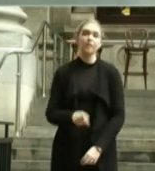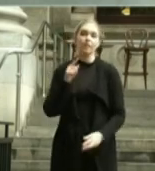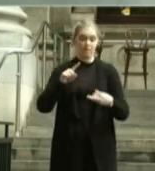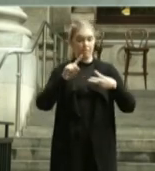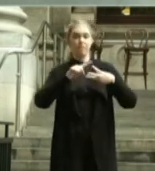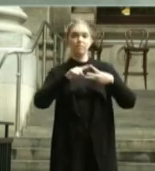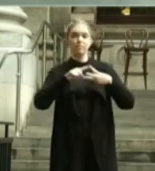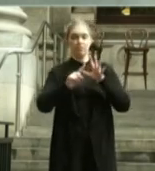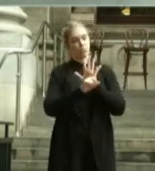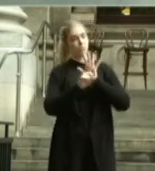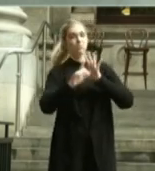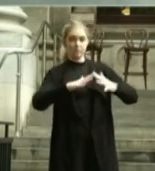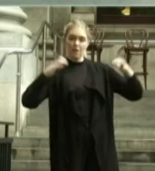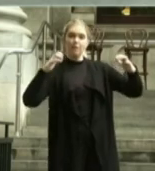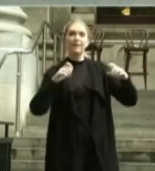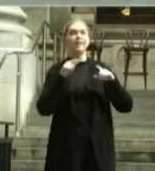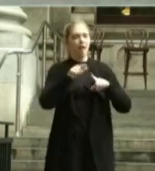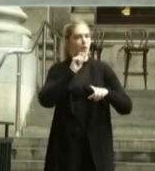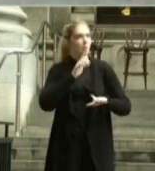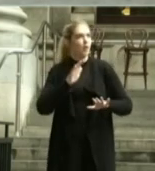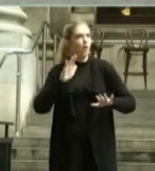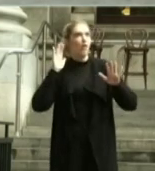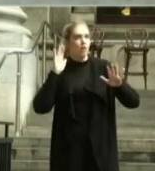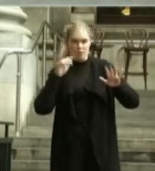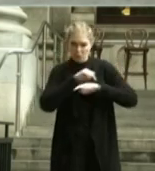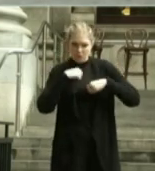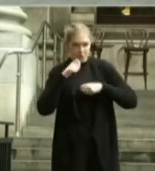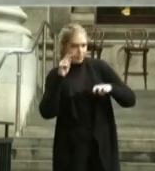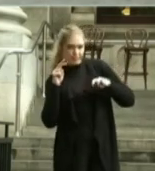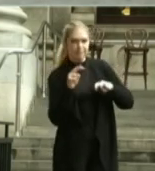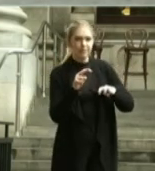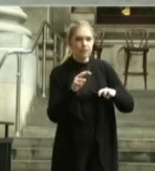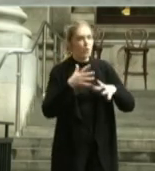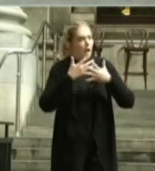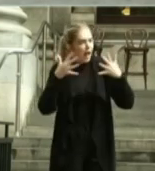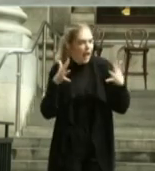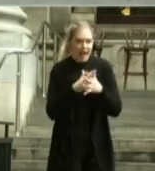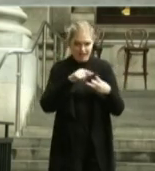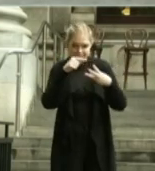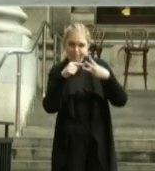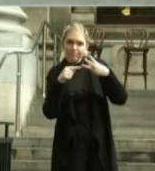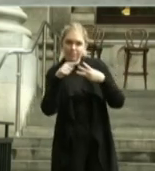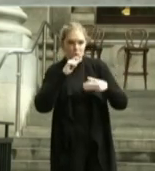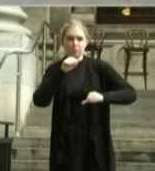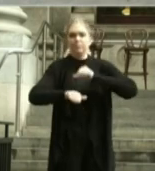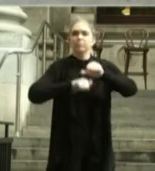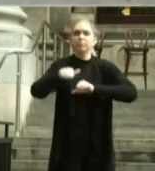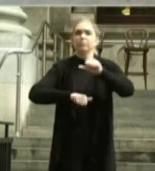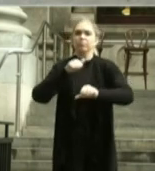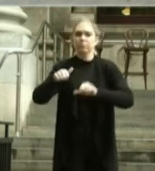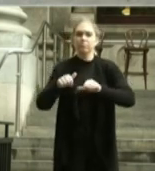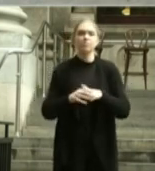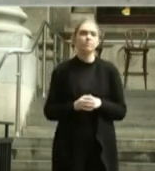And the voice to Parliament will be heard loud and clear in shaping the approach to the tasks ahead, agreement making and truth